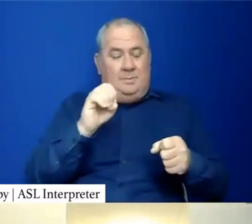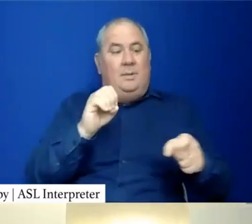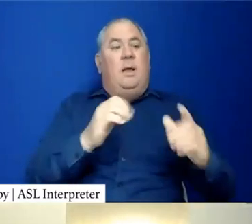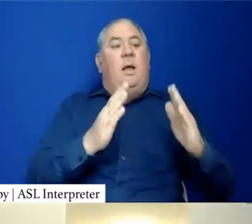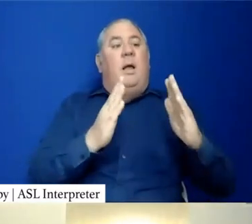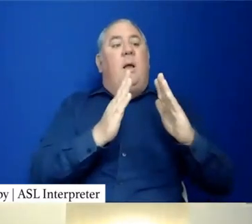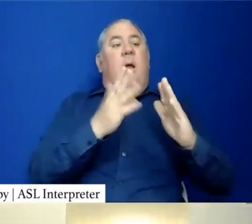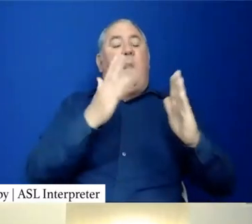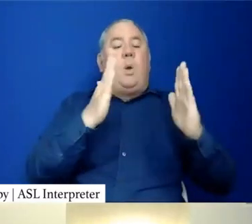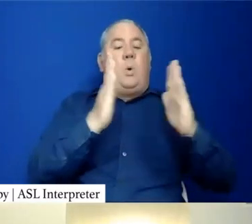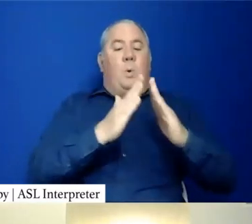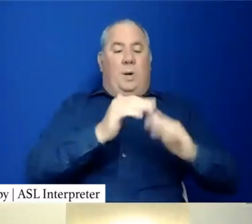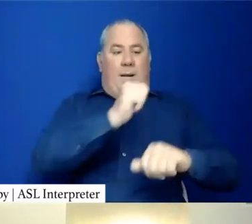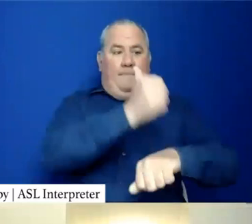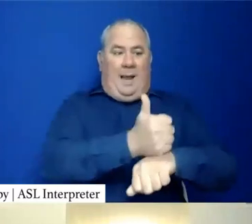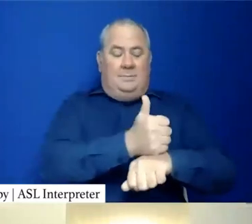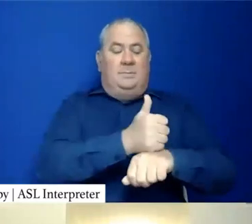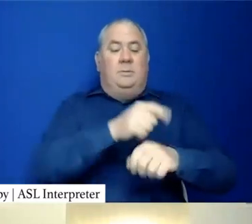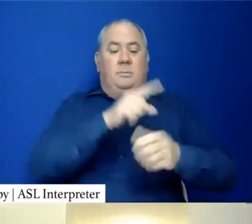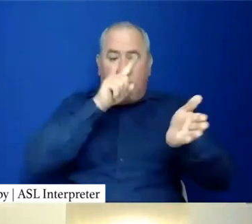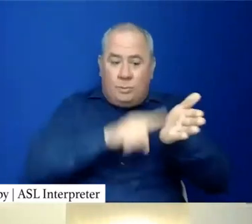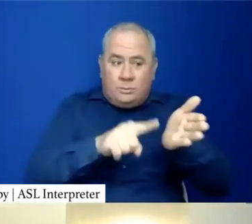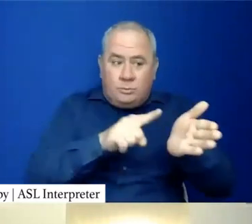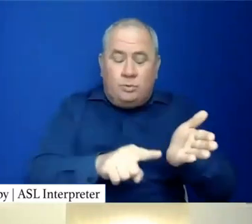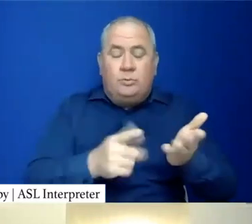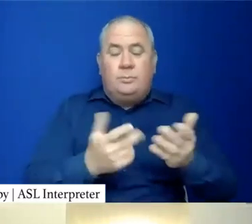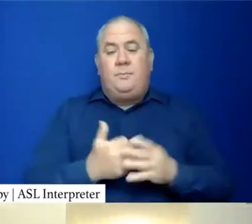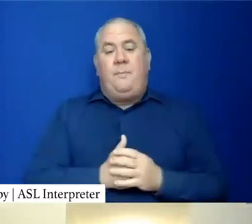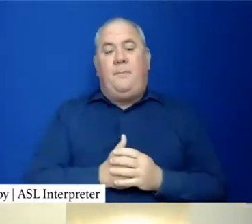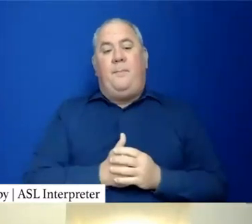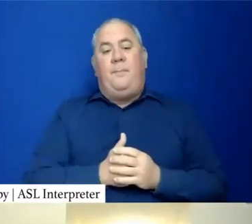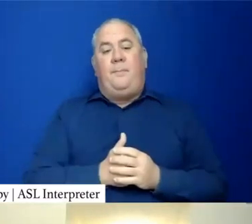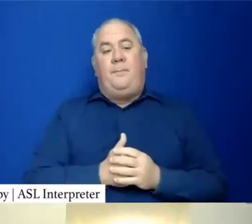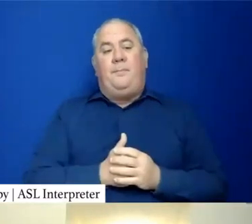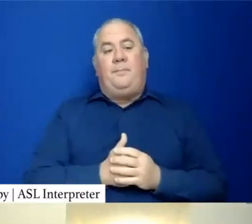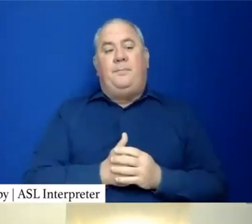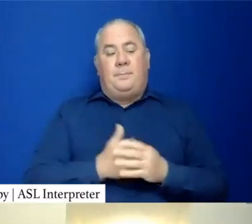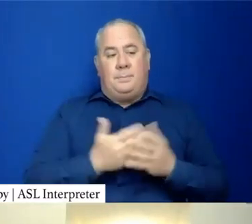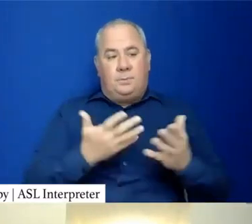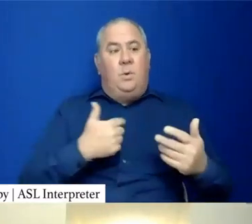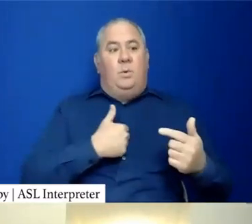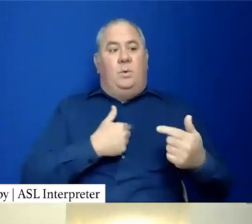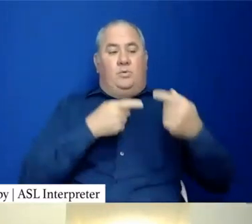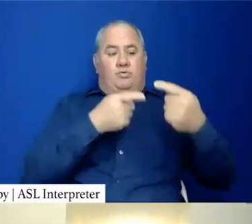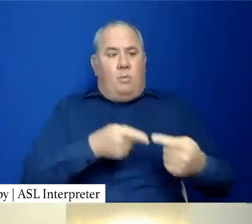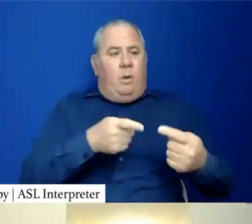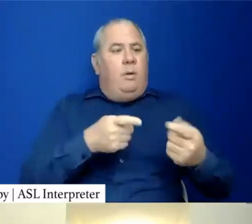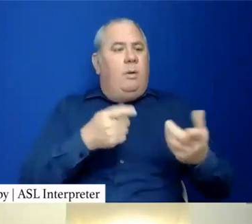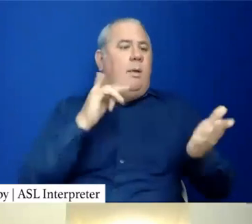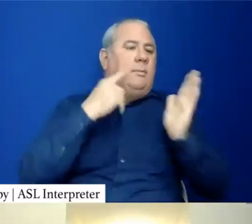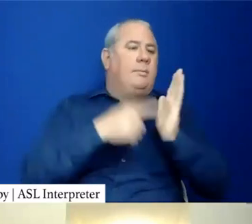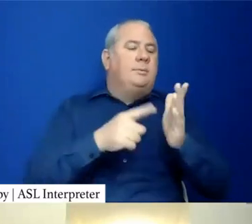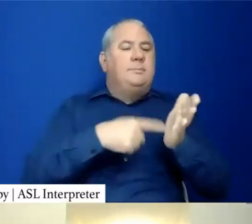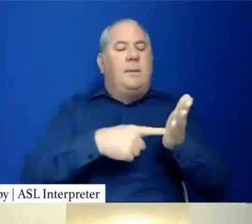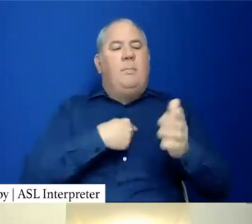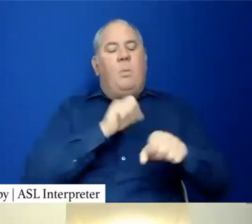participatory research, CBPR. And one thing I struggle with sometimes when I'm working with calling the